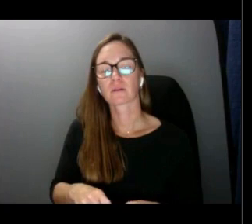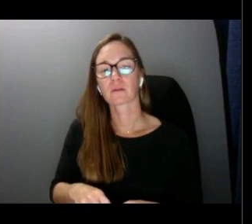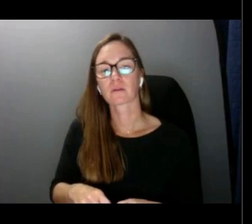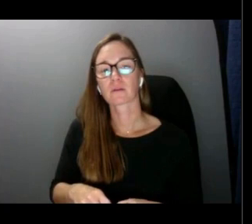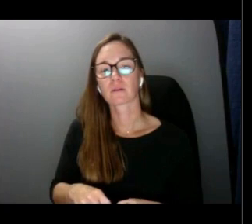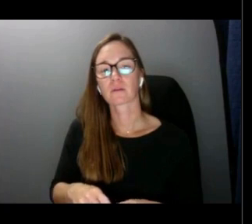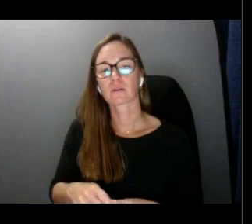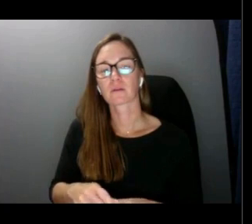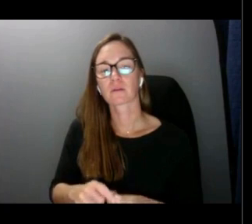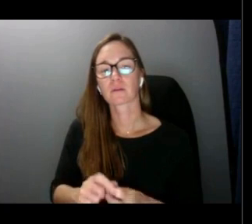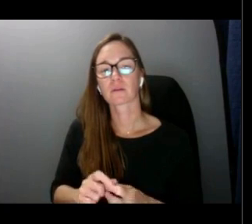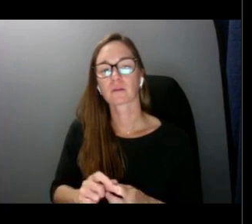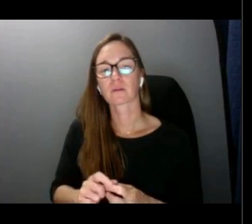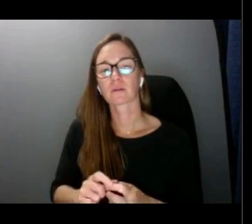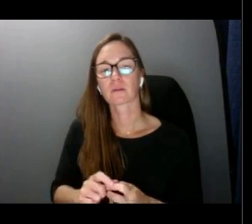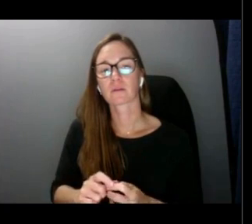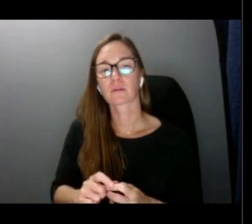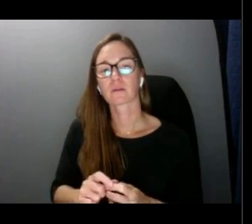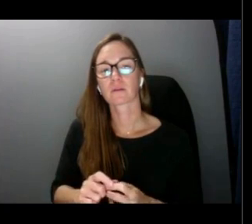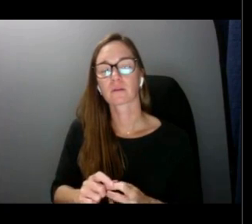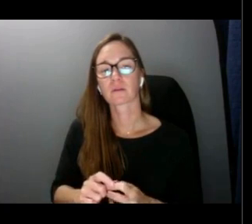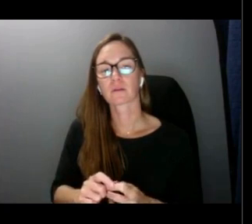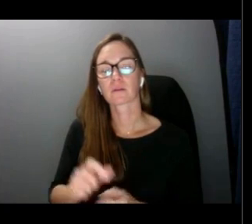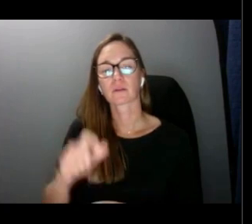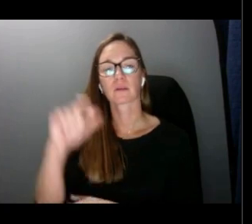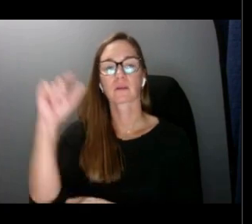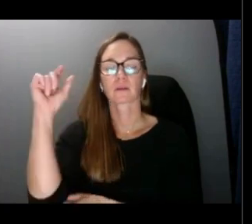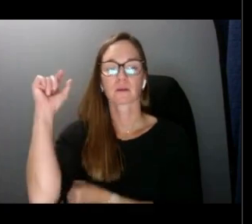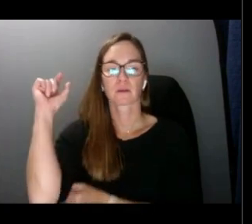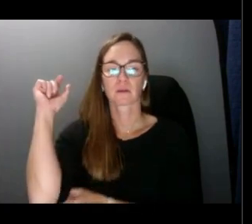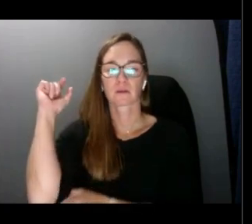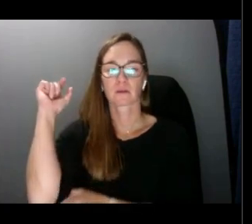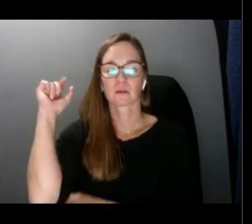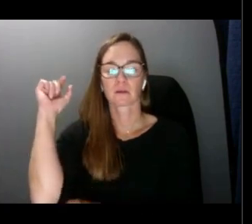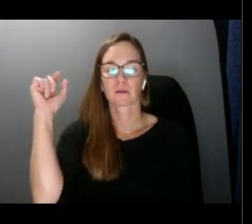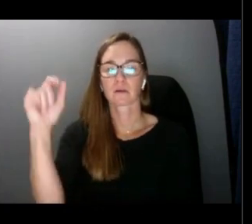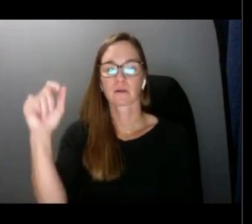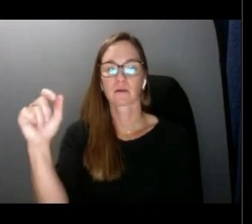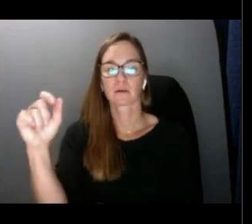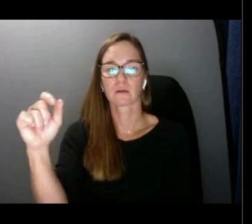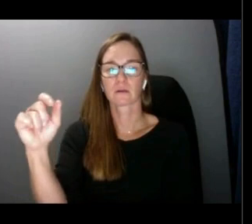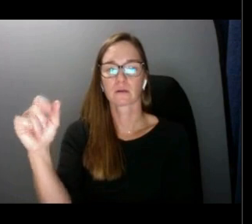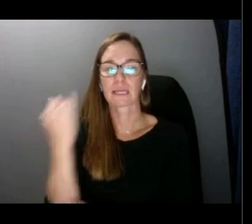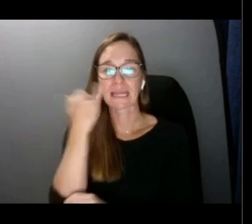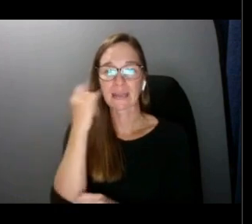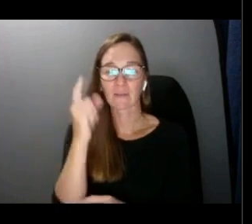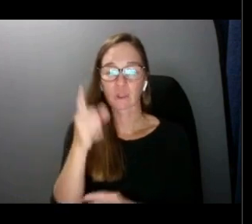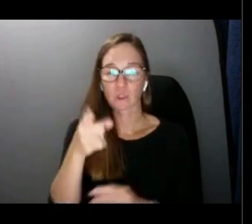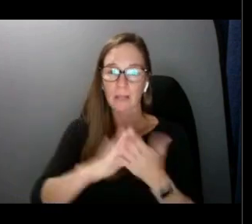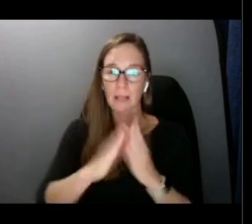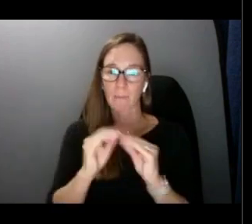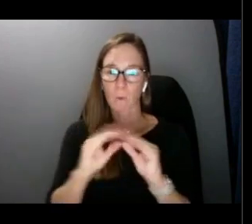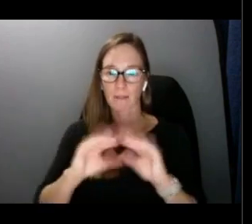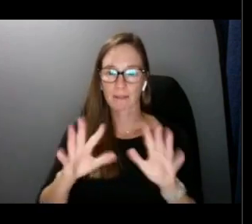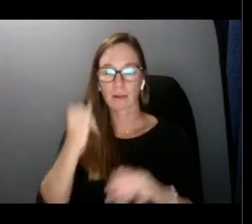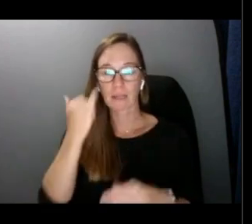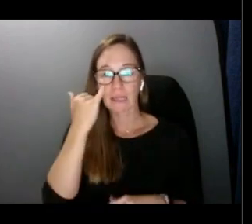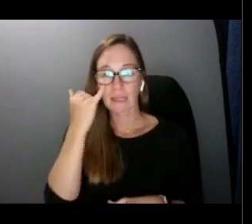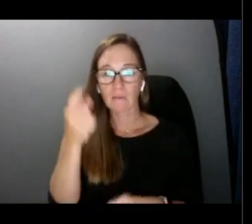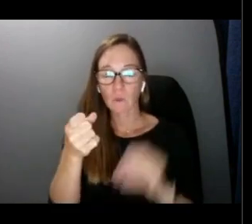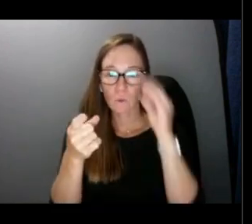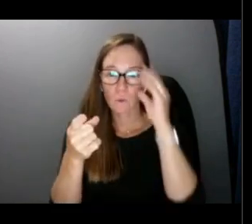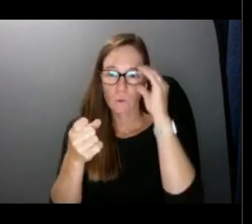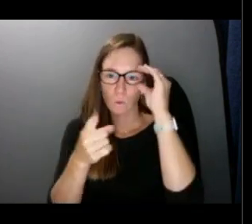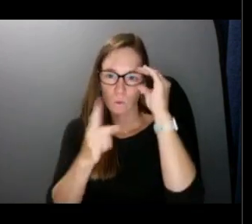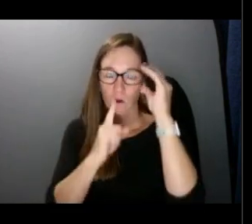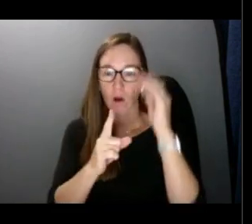uh, to be clearer, if you are any of an